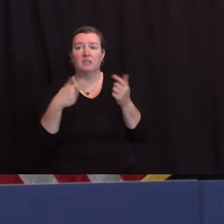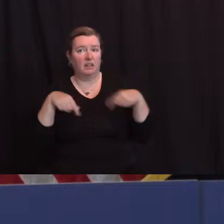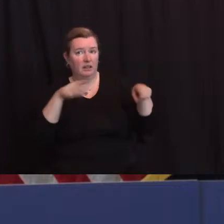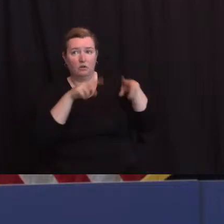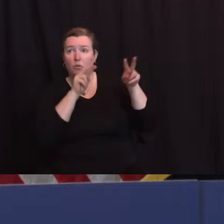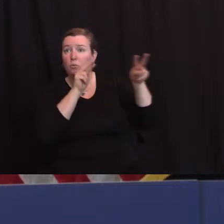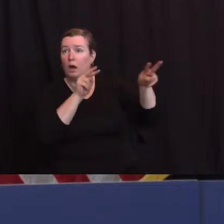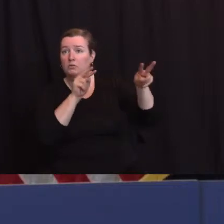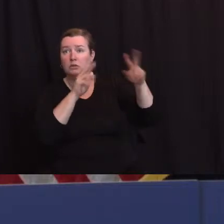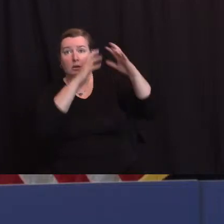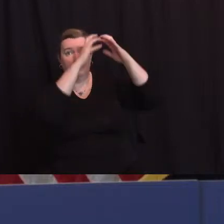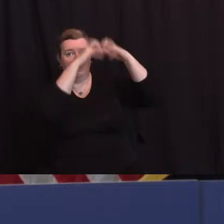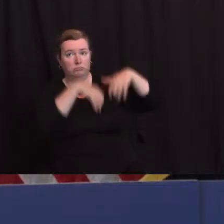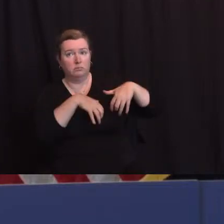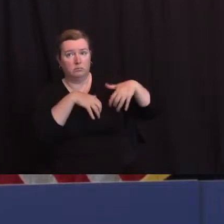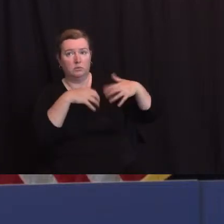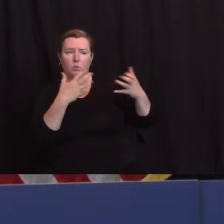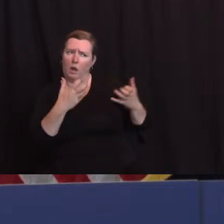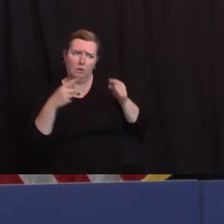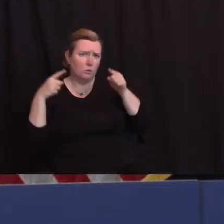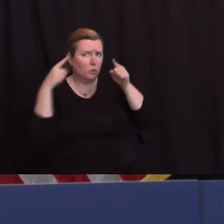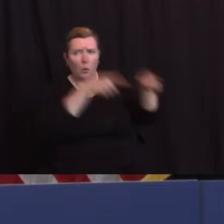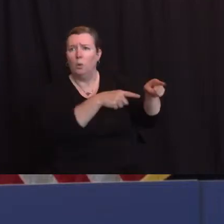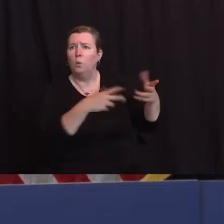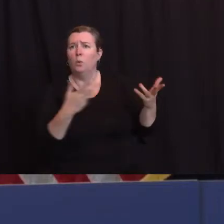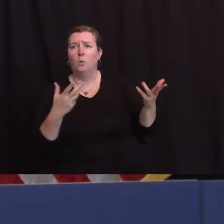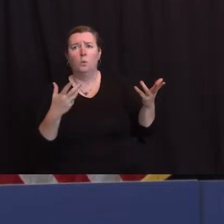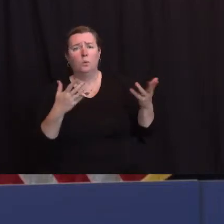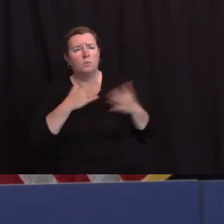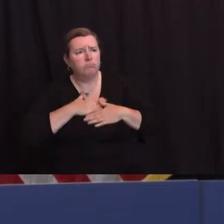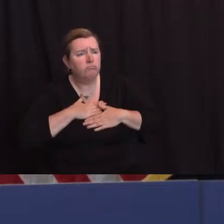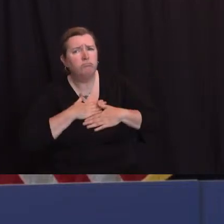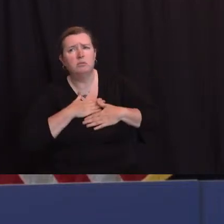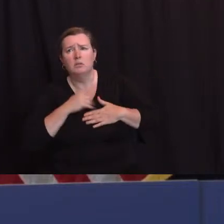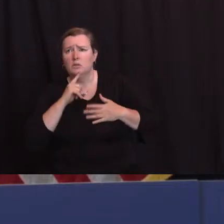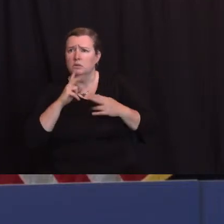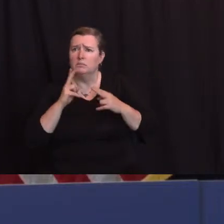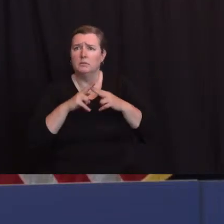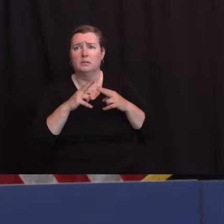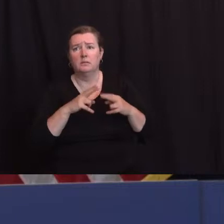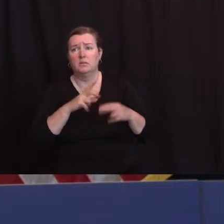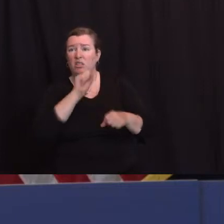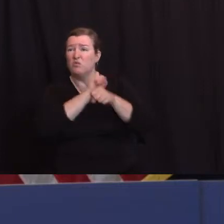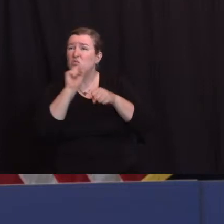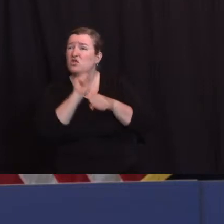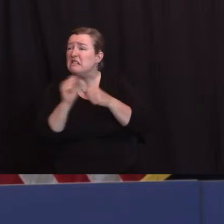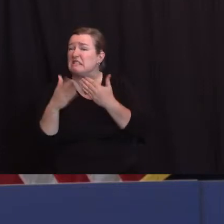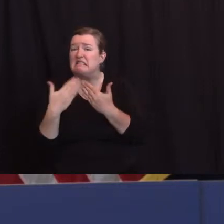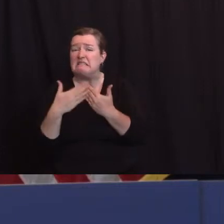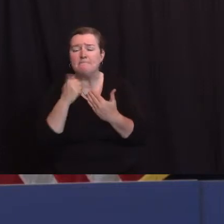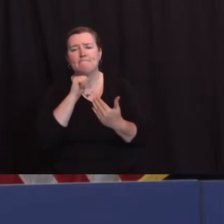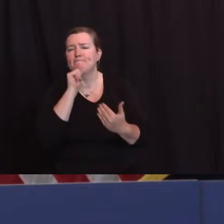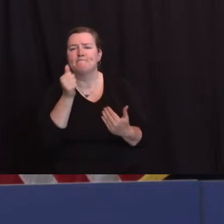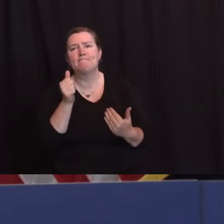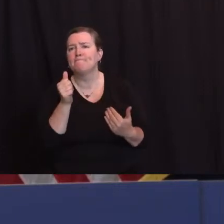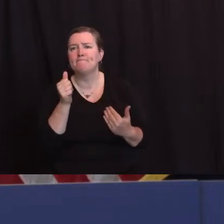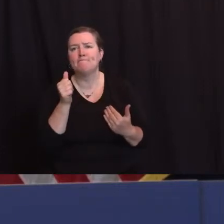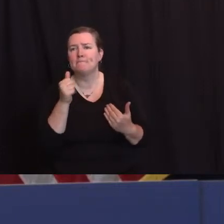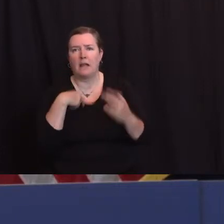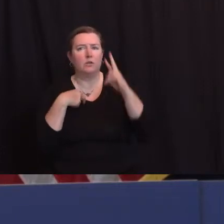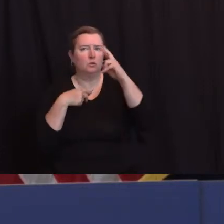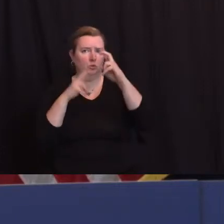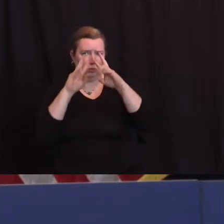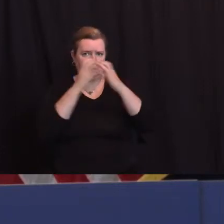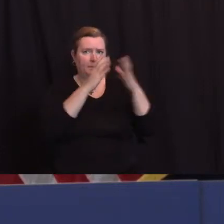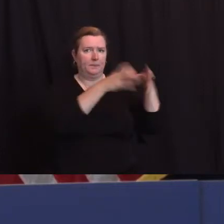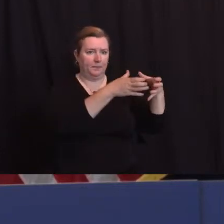down there, and it's a phenomenal group. That is not an easy mission. They have been split into two teams. One works from midnight to noon.